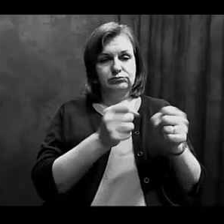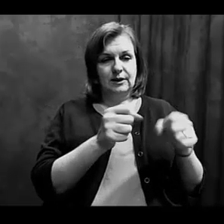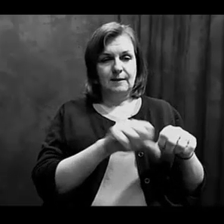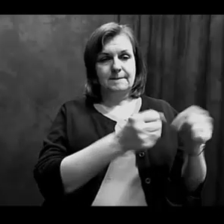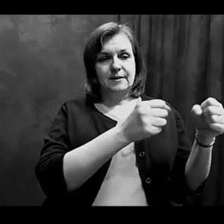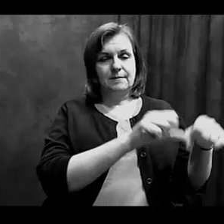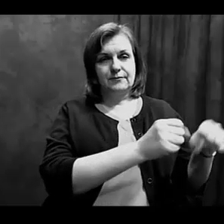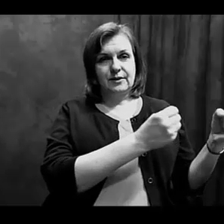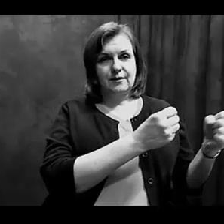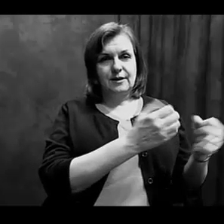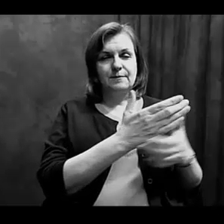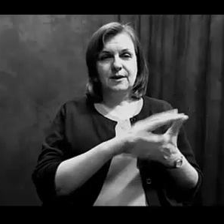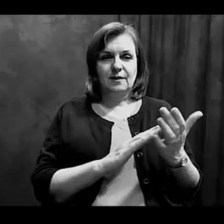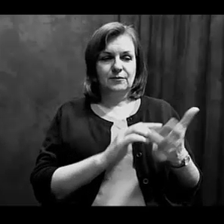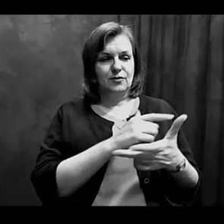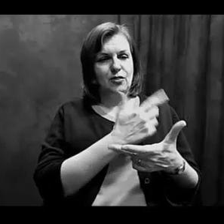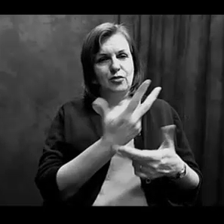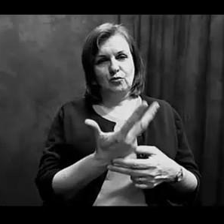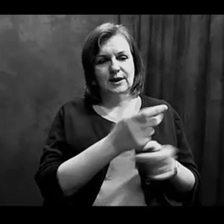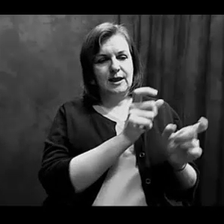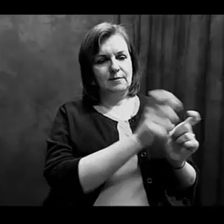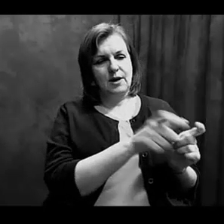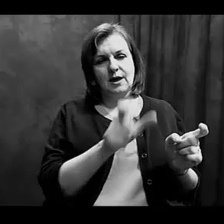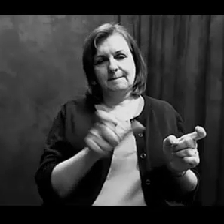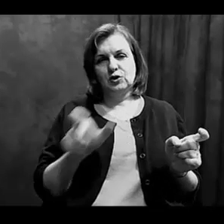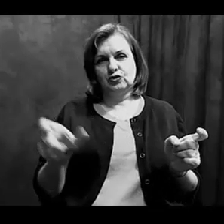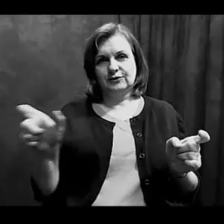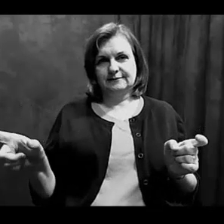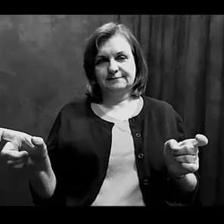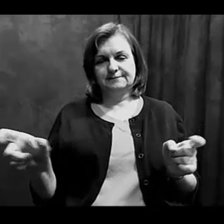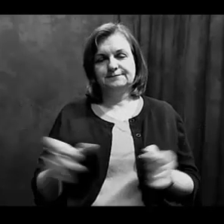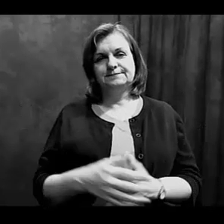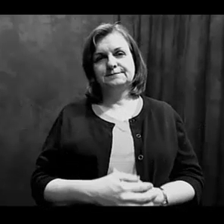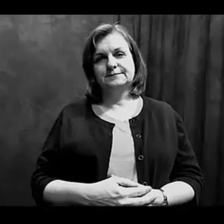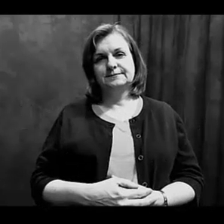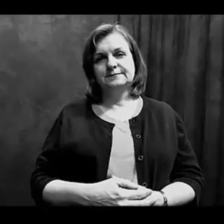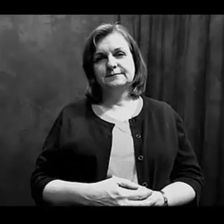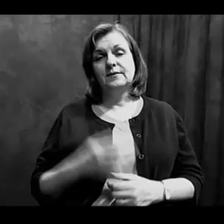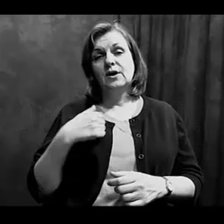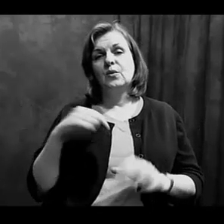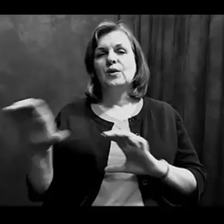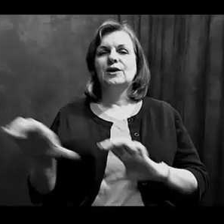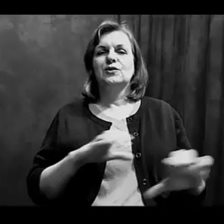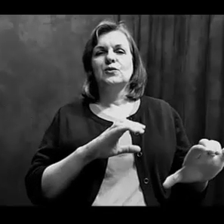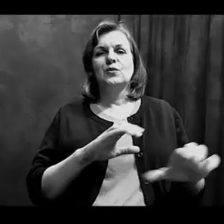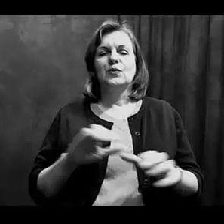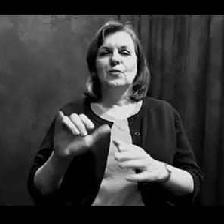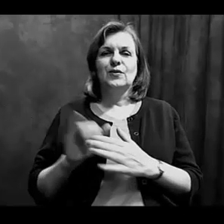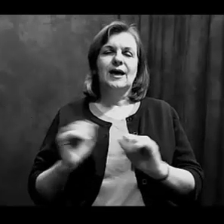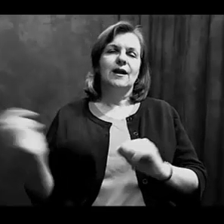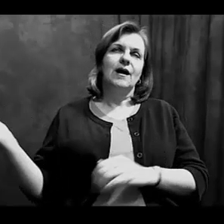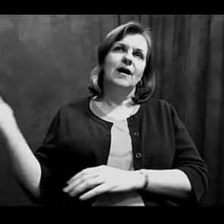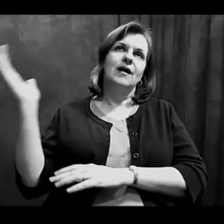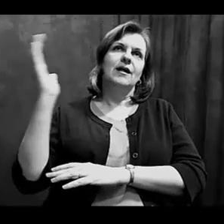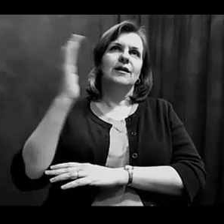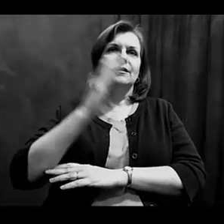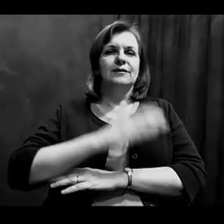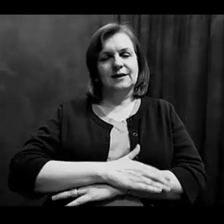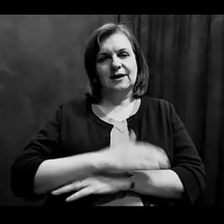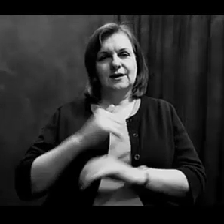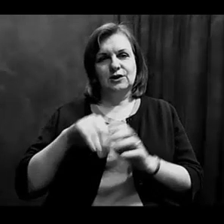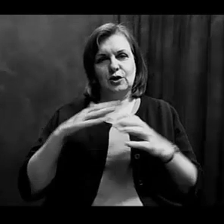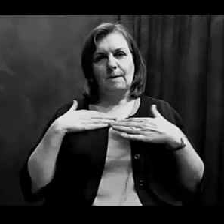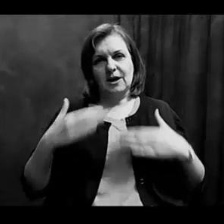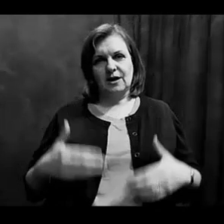You could add more water, break down this polymer into its 3 remaining monomers, and so on. We